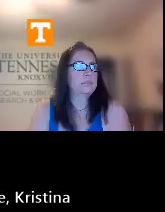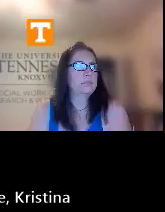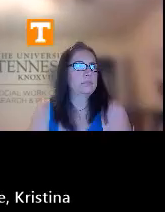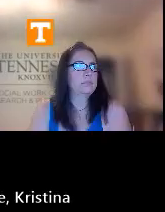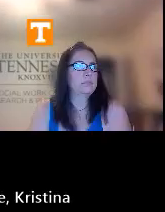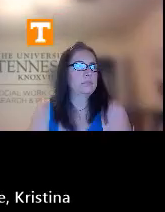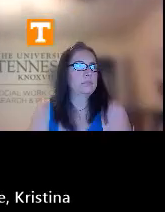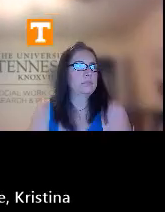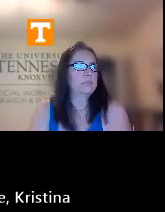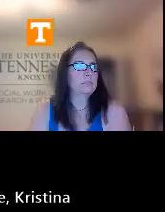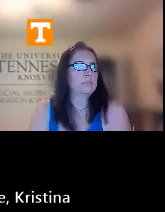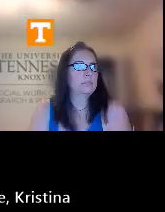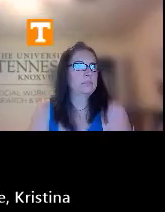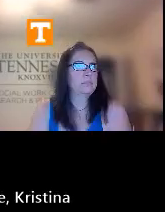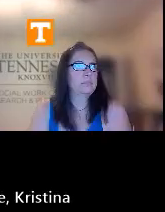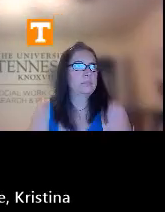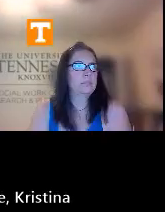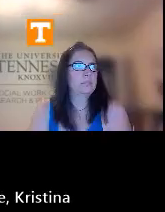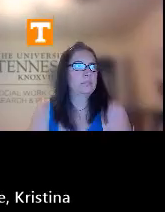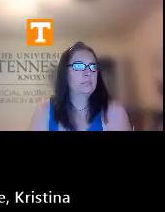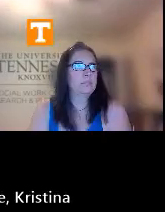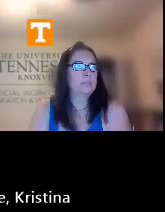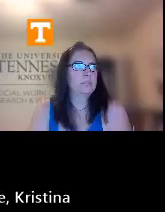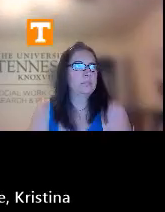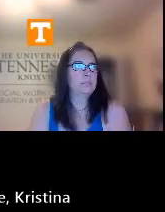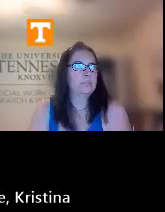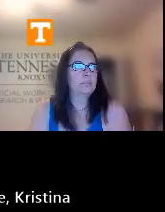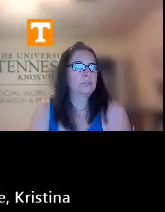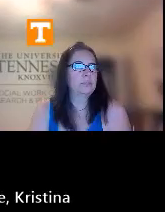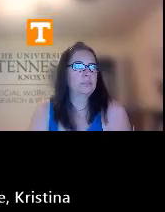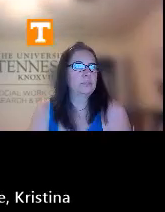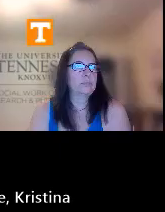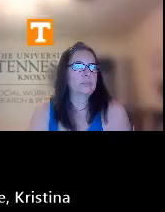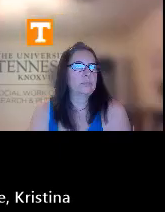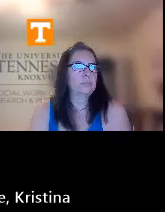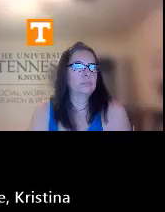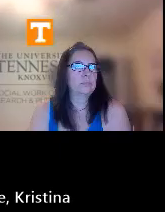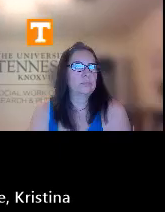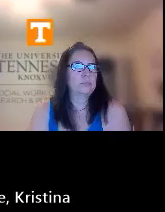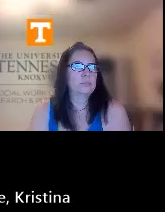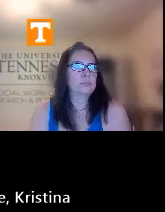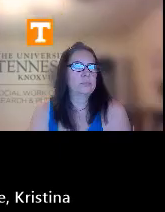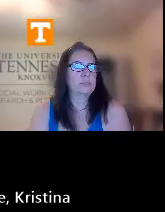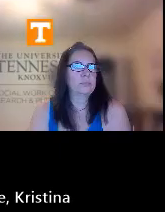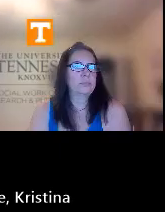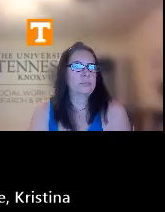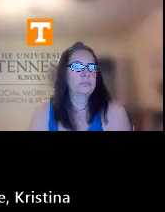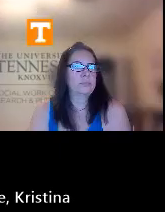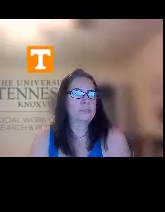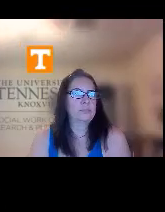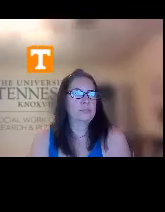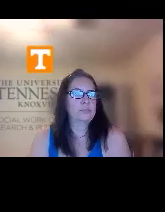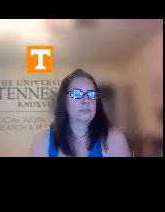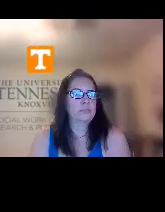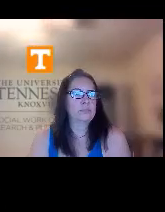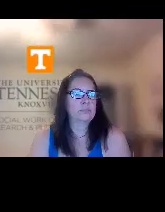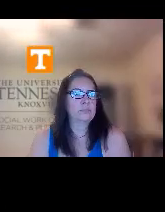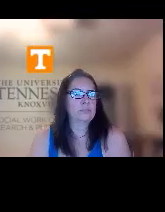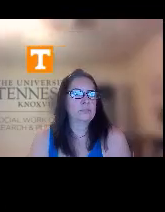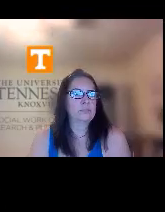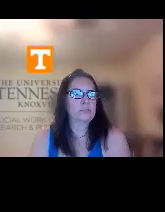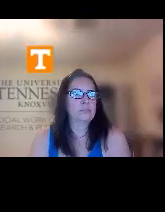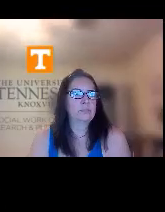be in that update once it's pushed out. But if you search in your zip code and there's not that